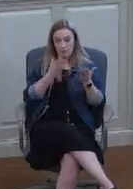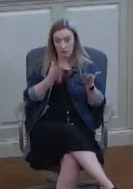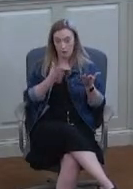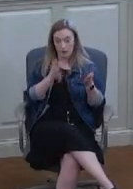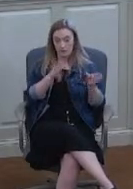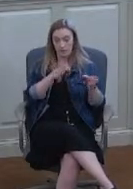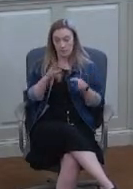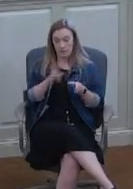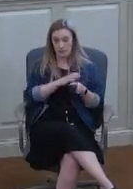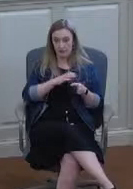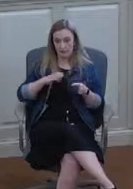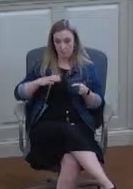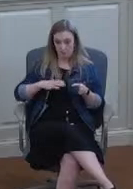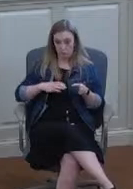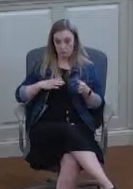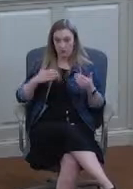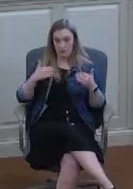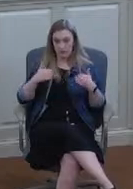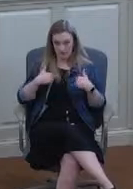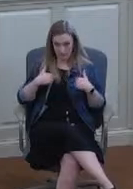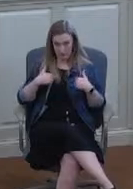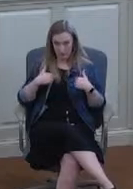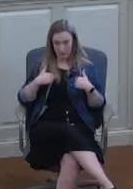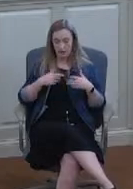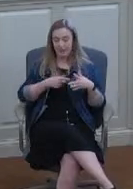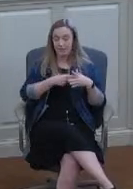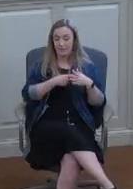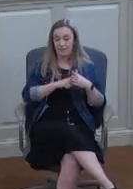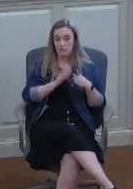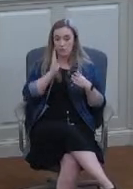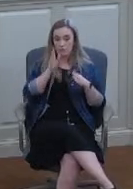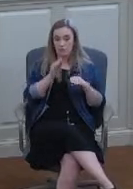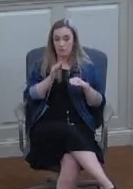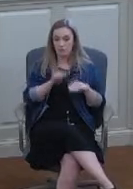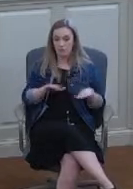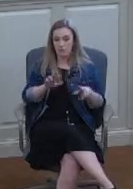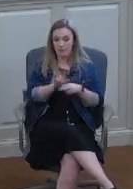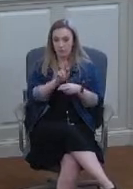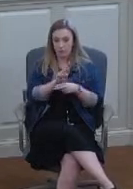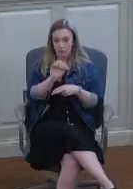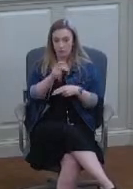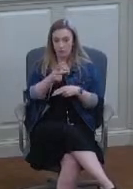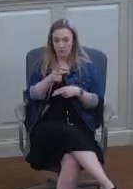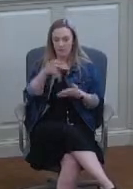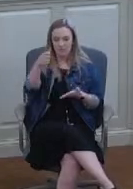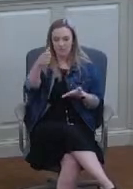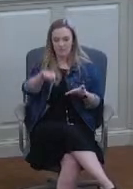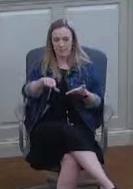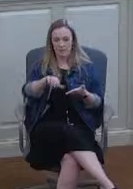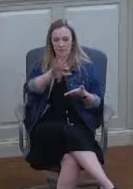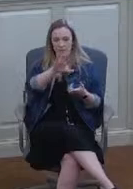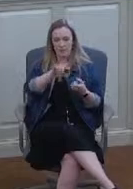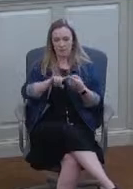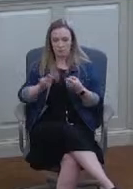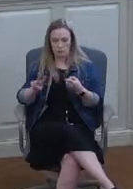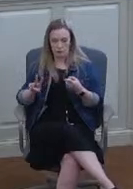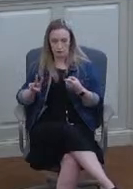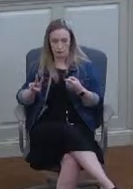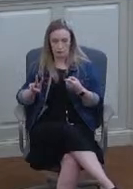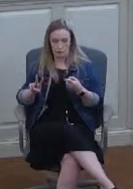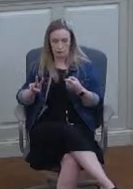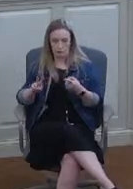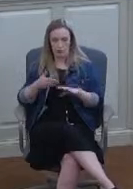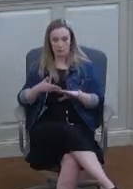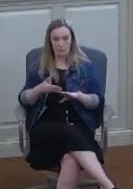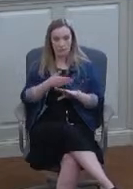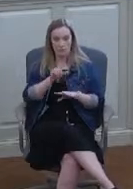Commission ended up with. Initially, the future land use map request was denied 5-2 as a precursor to